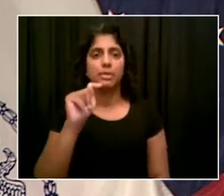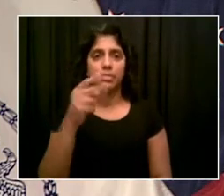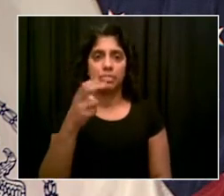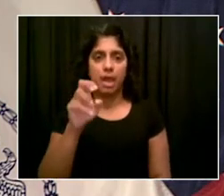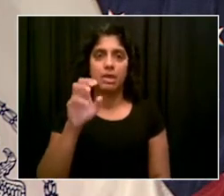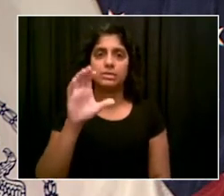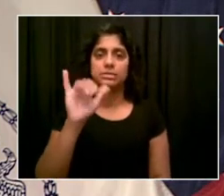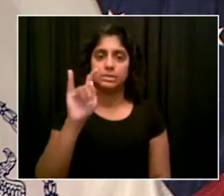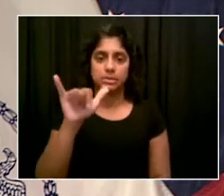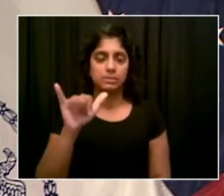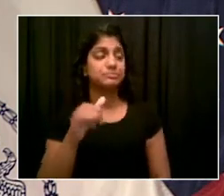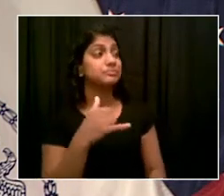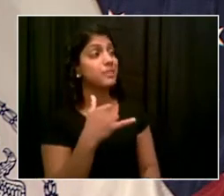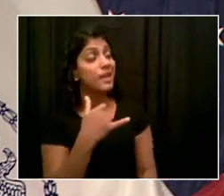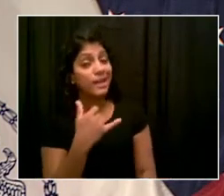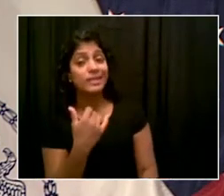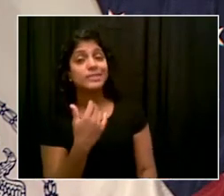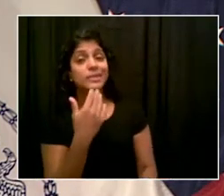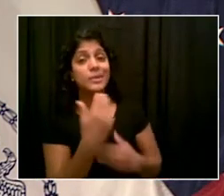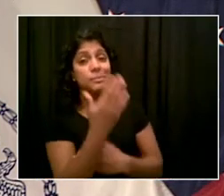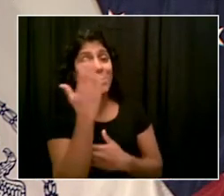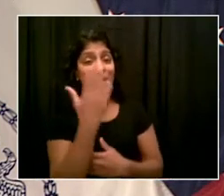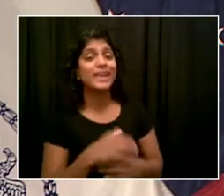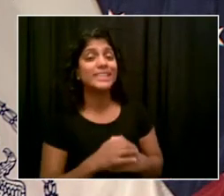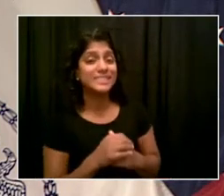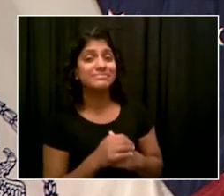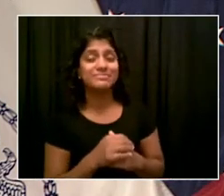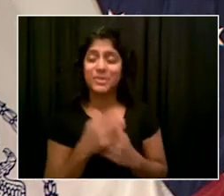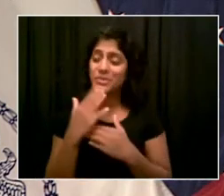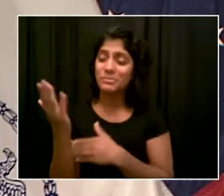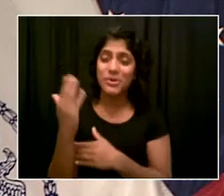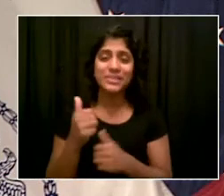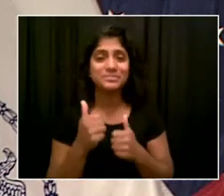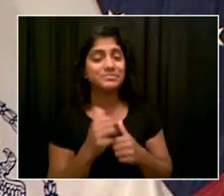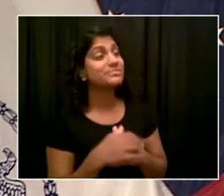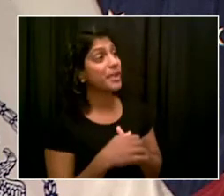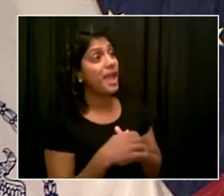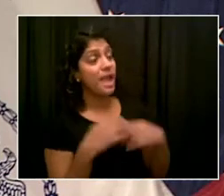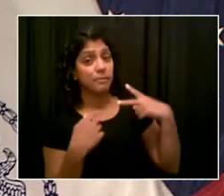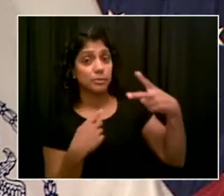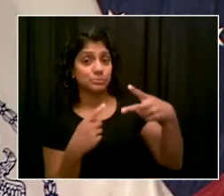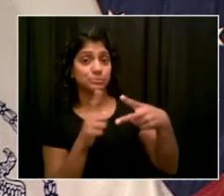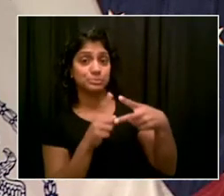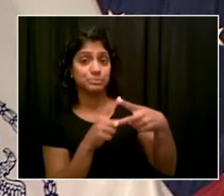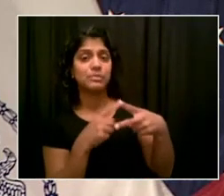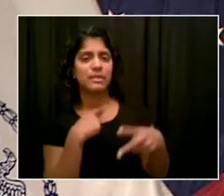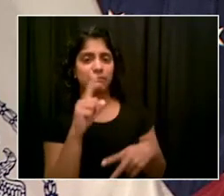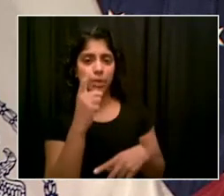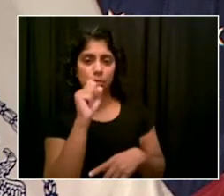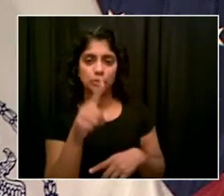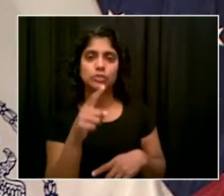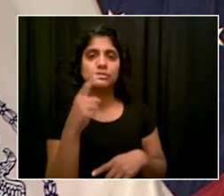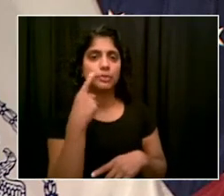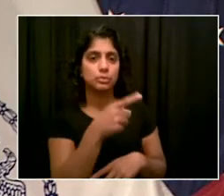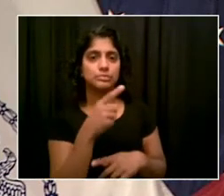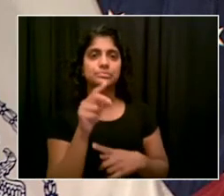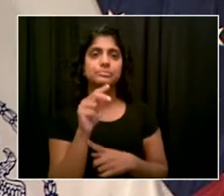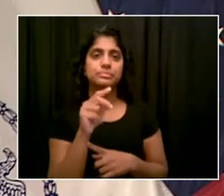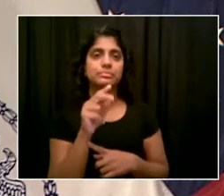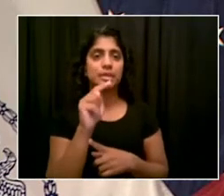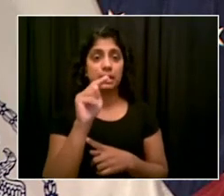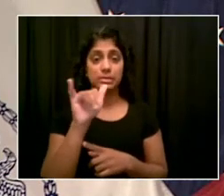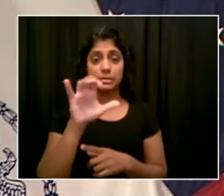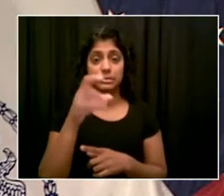So 89 NYCHA playgrounds, more than 1 out of 10 citywide, are currently closed to the public because they're